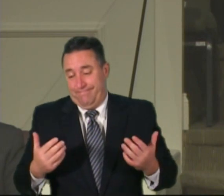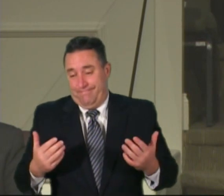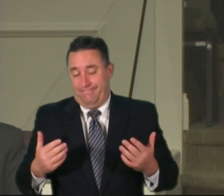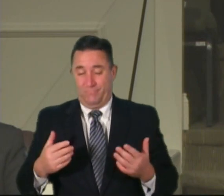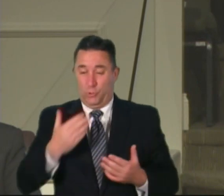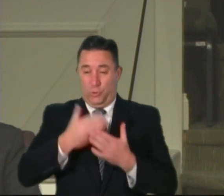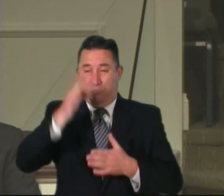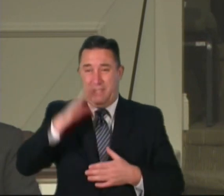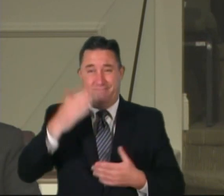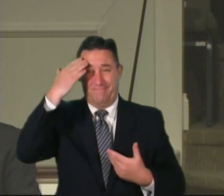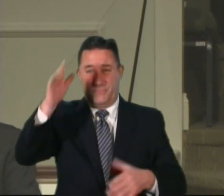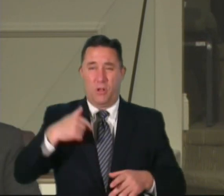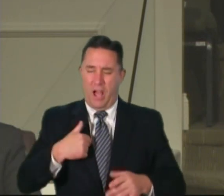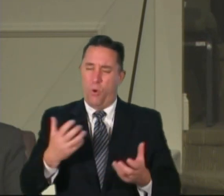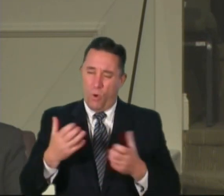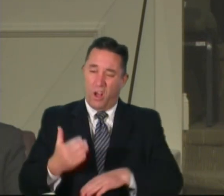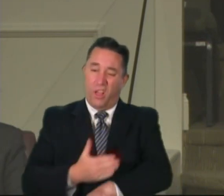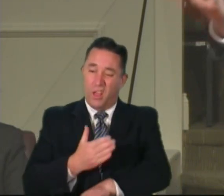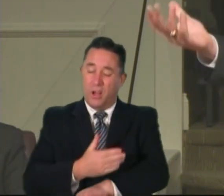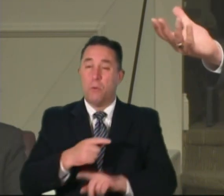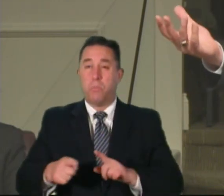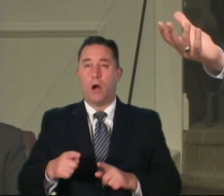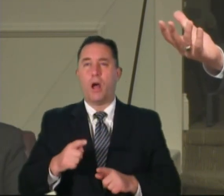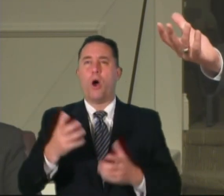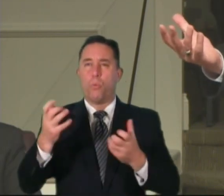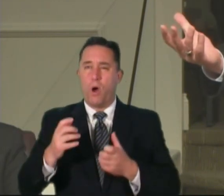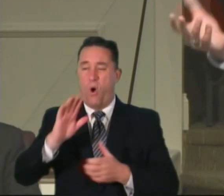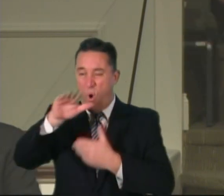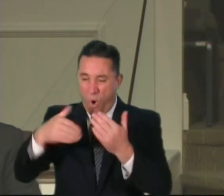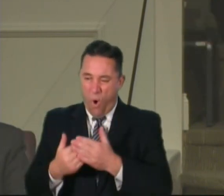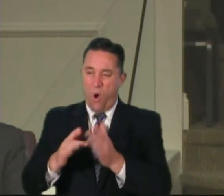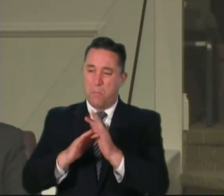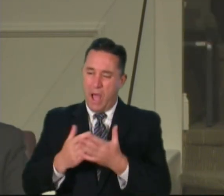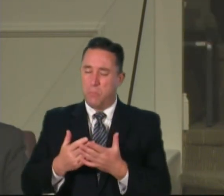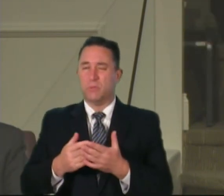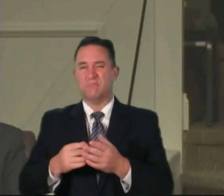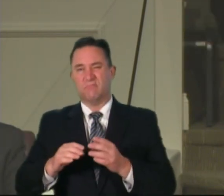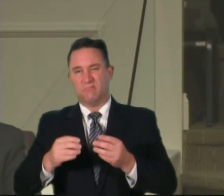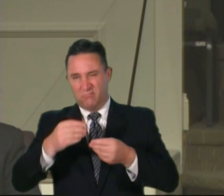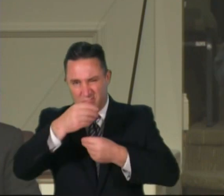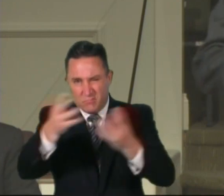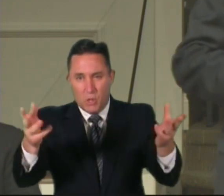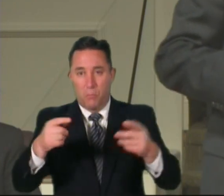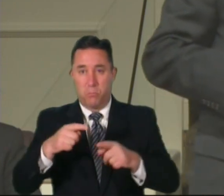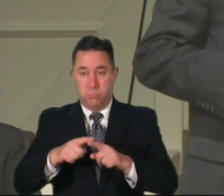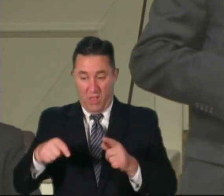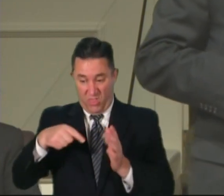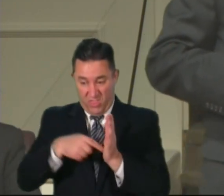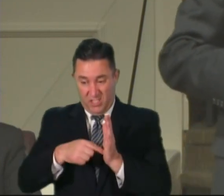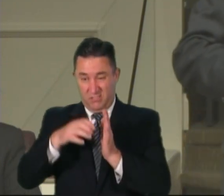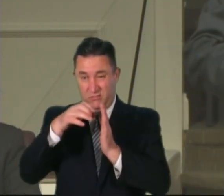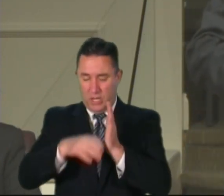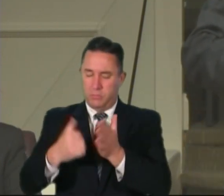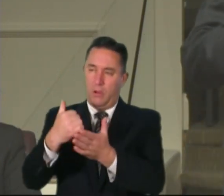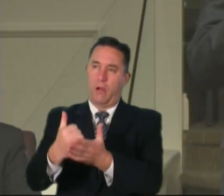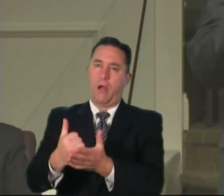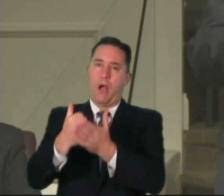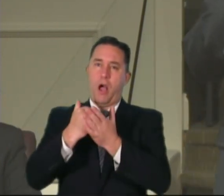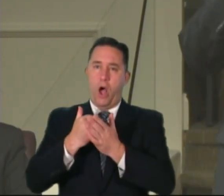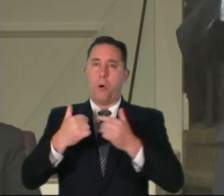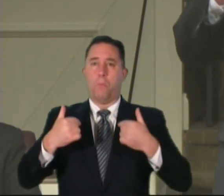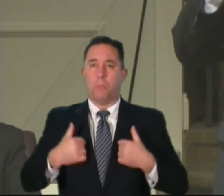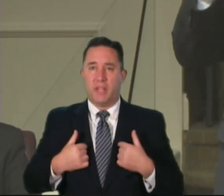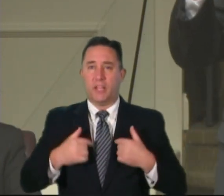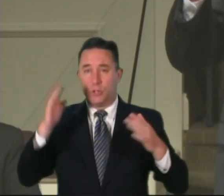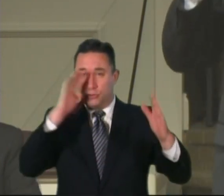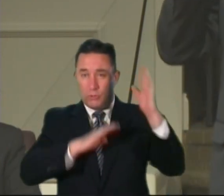there. I've got to keep working on that, but I want to give you the whole counsel of God. However, this passage of Scripture has helped me in the